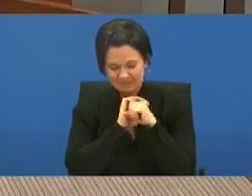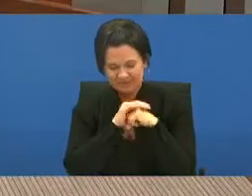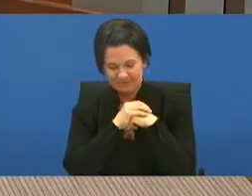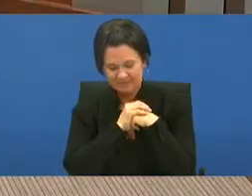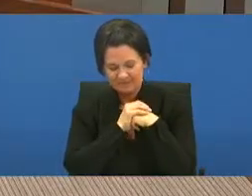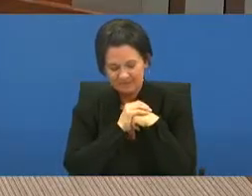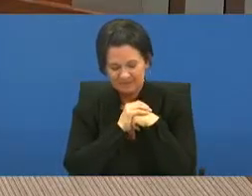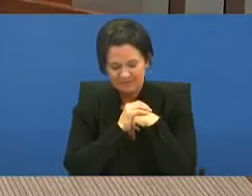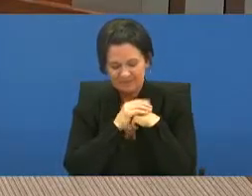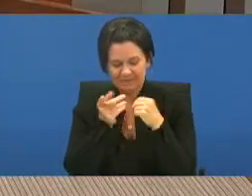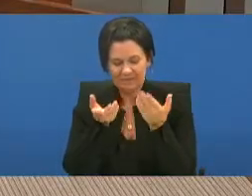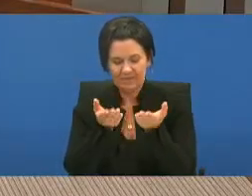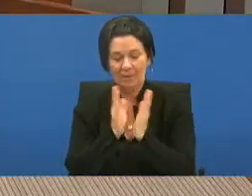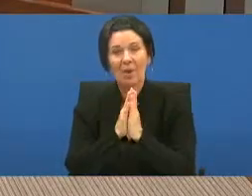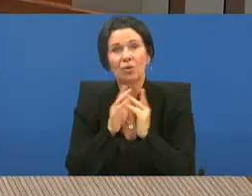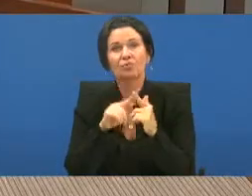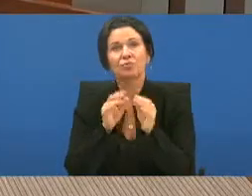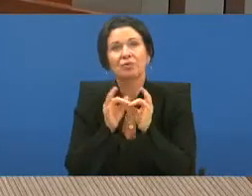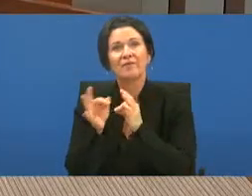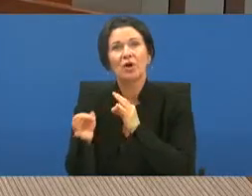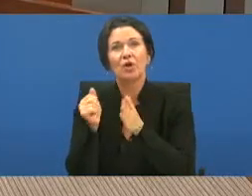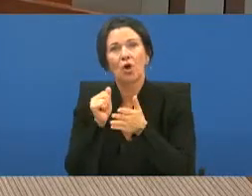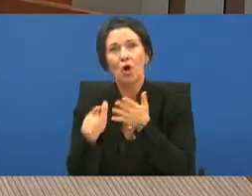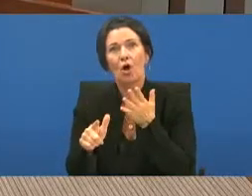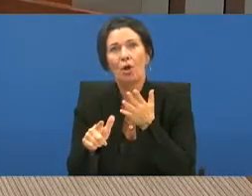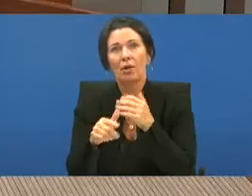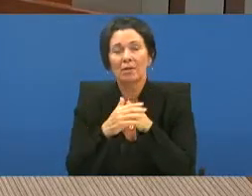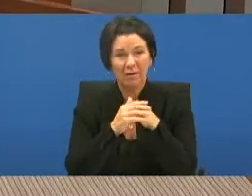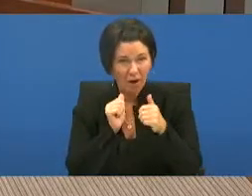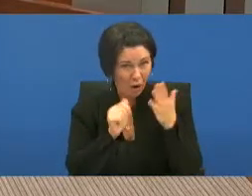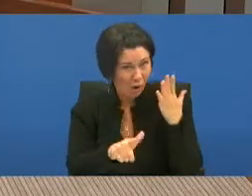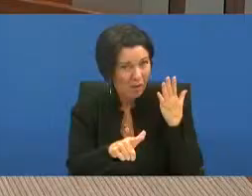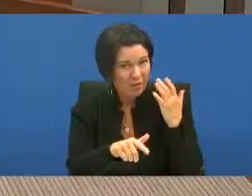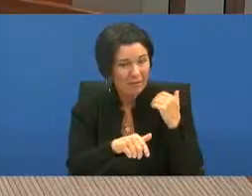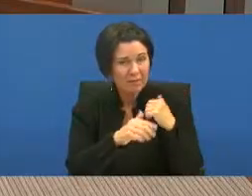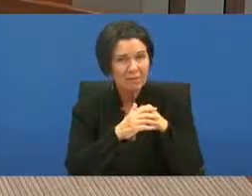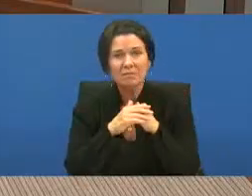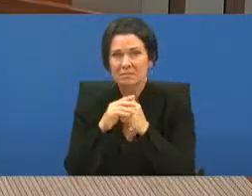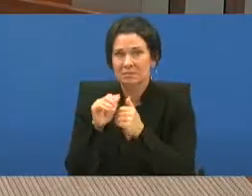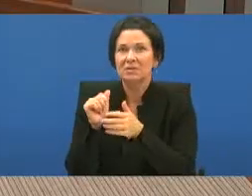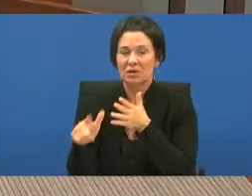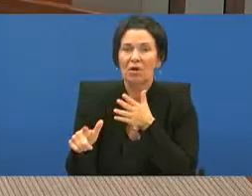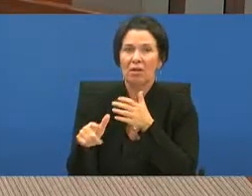Motion to defer all of them. Is it all of them? Yeah. It's all